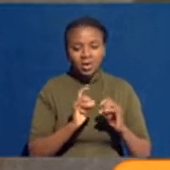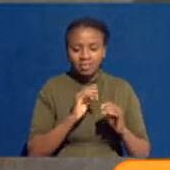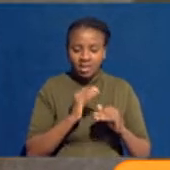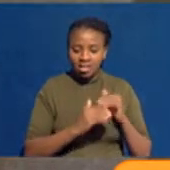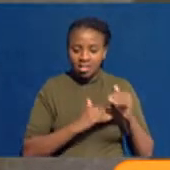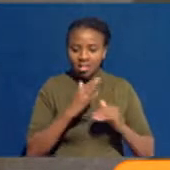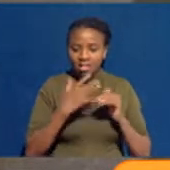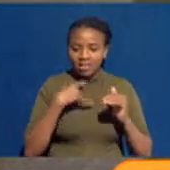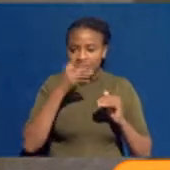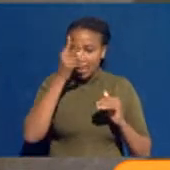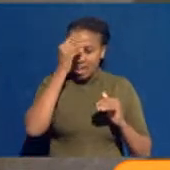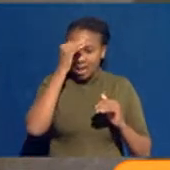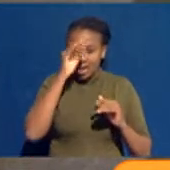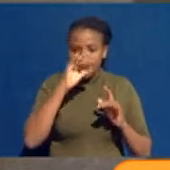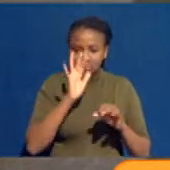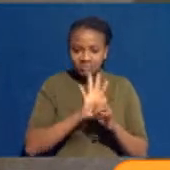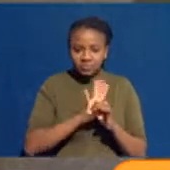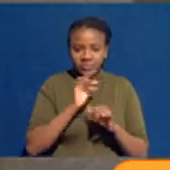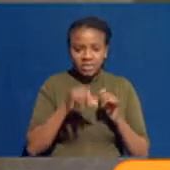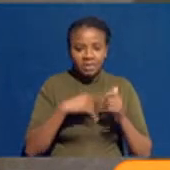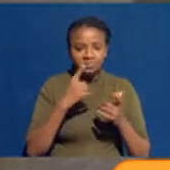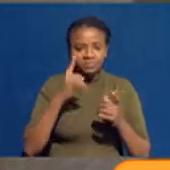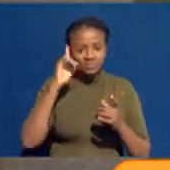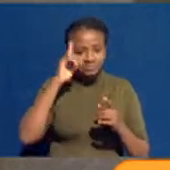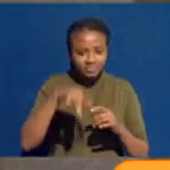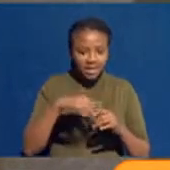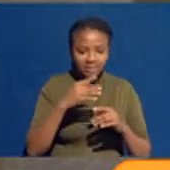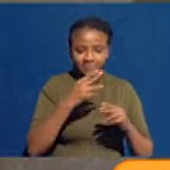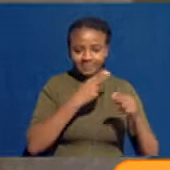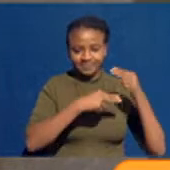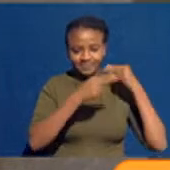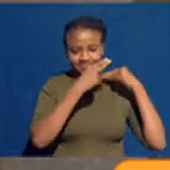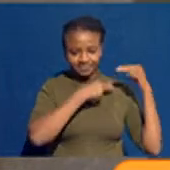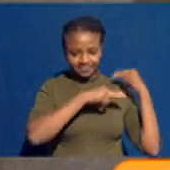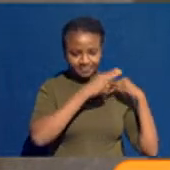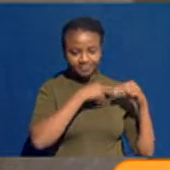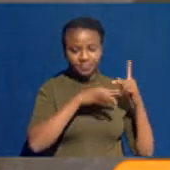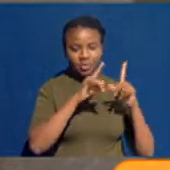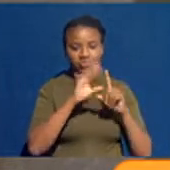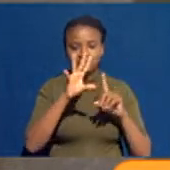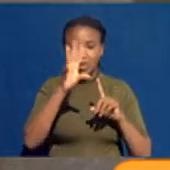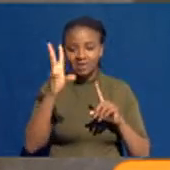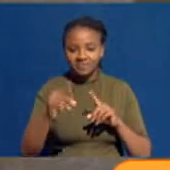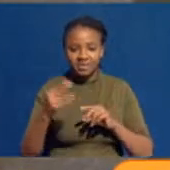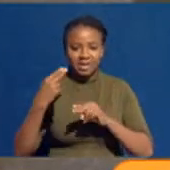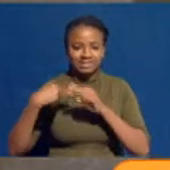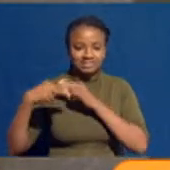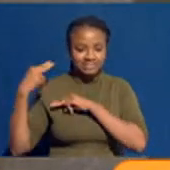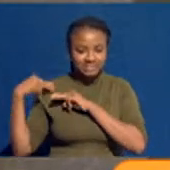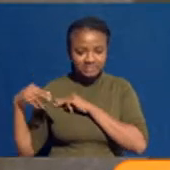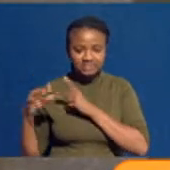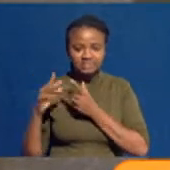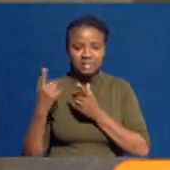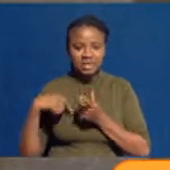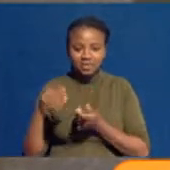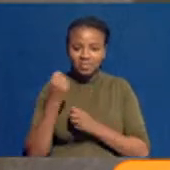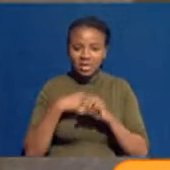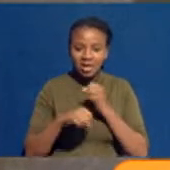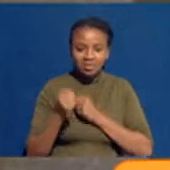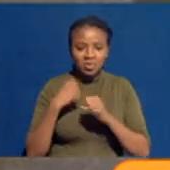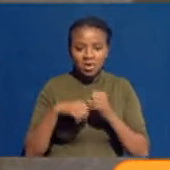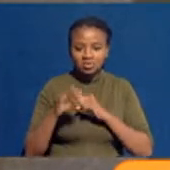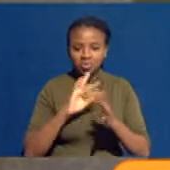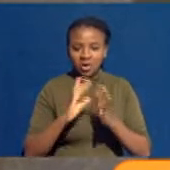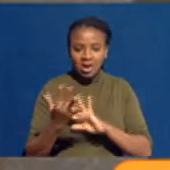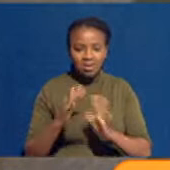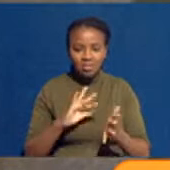about Black history and African history and the things that we have been doing forever, right?